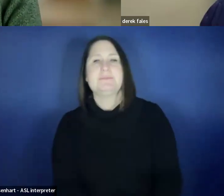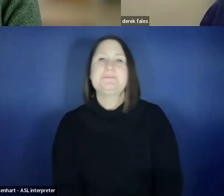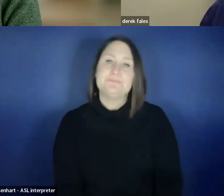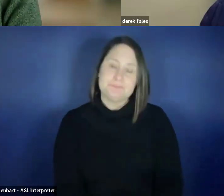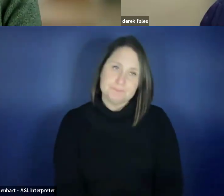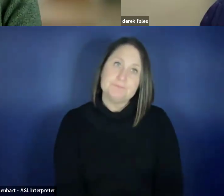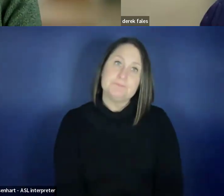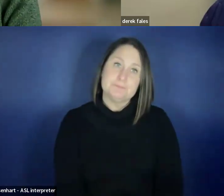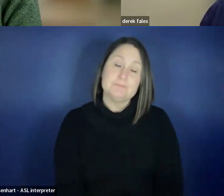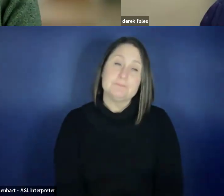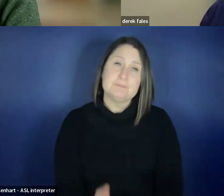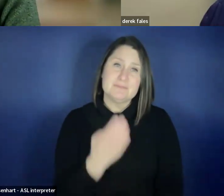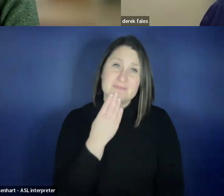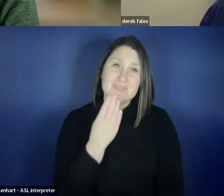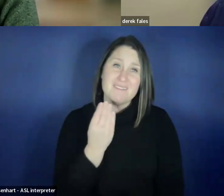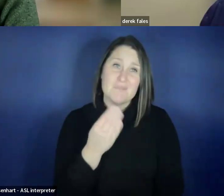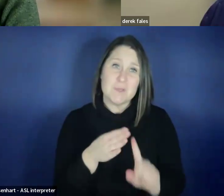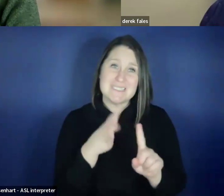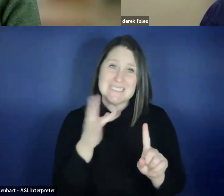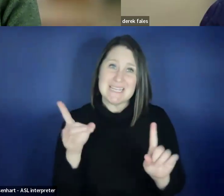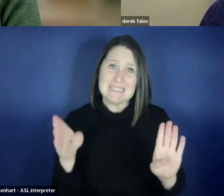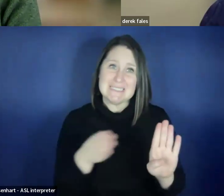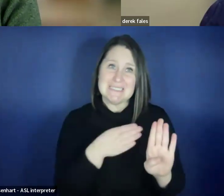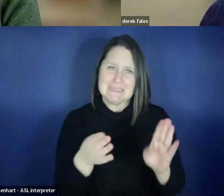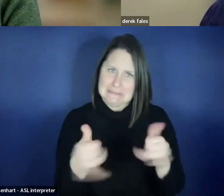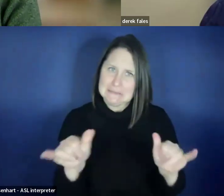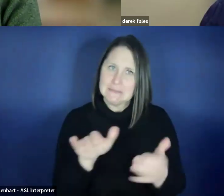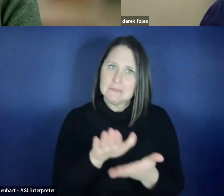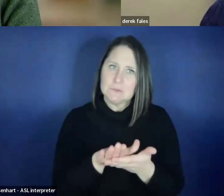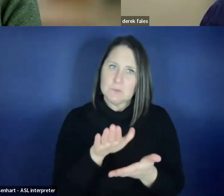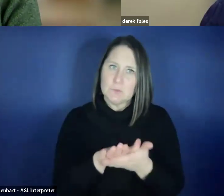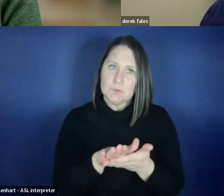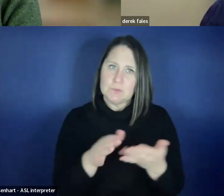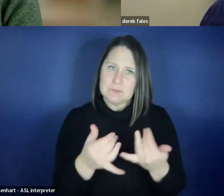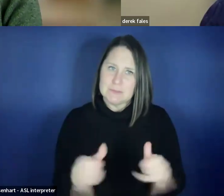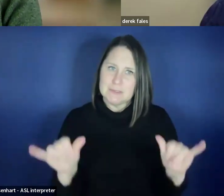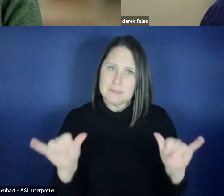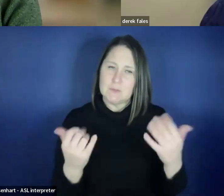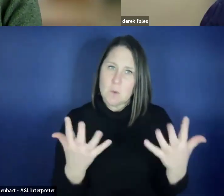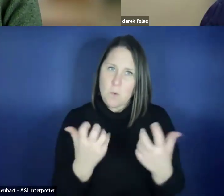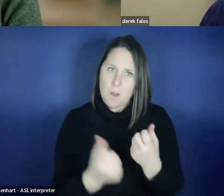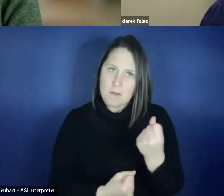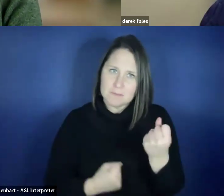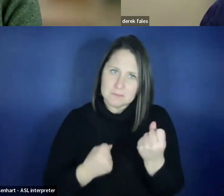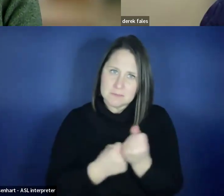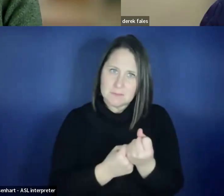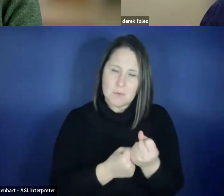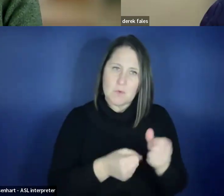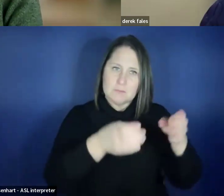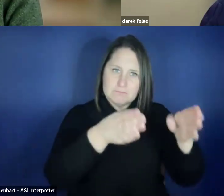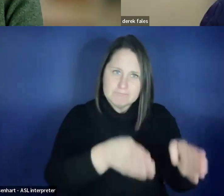Because we know that the 14 to 18-year-olds are still going to be in school, and we want to be able to support the